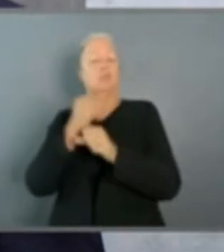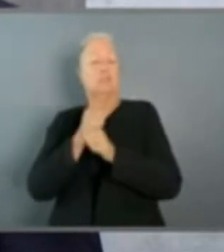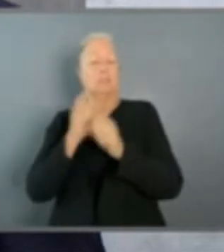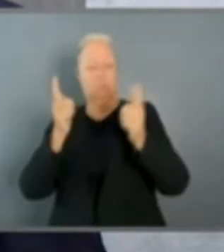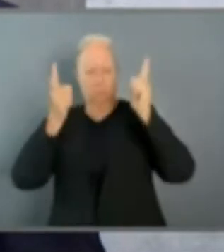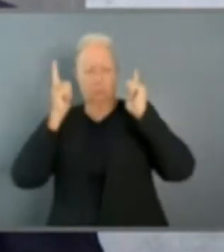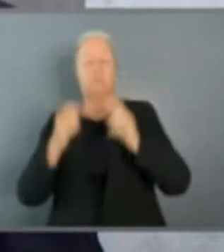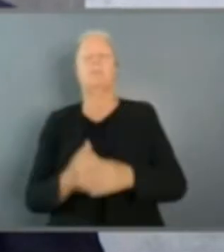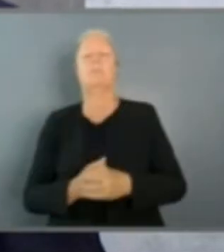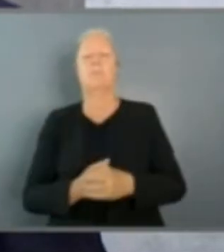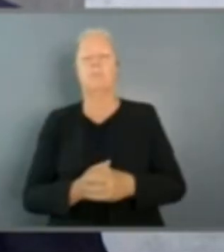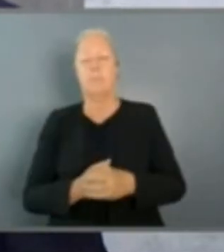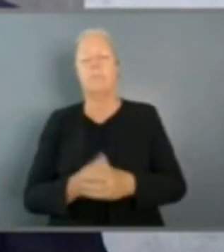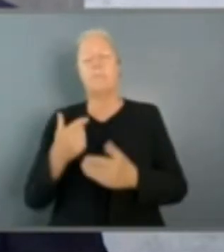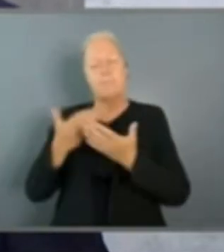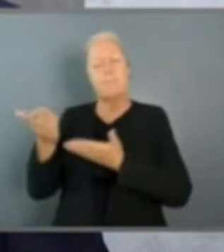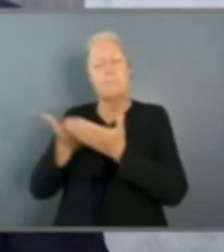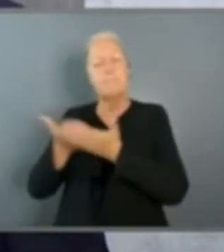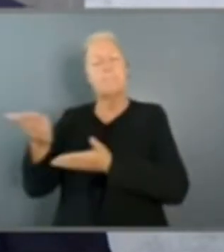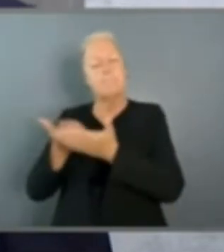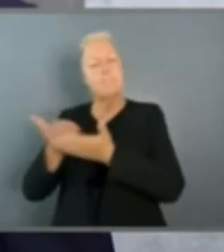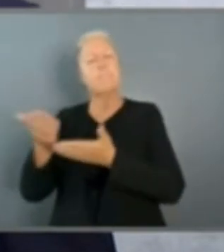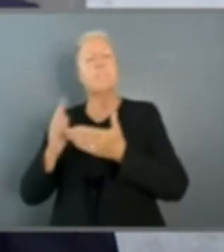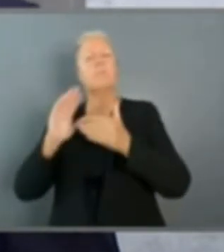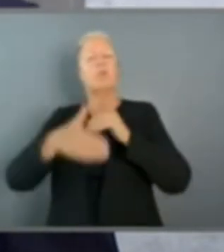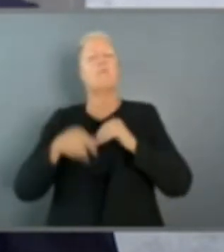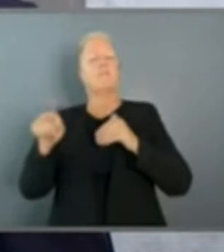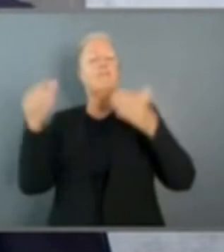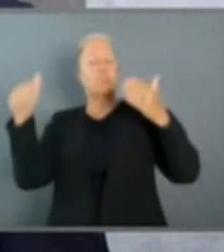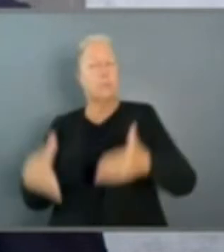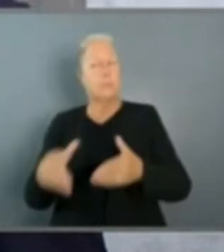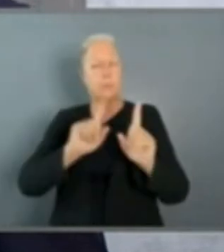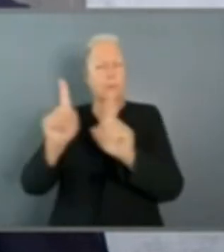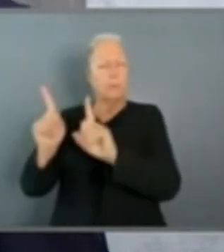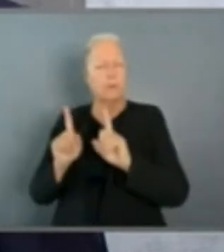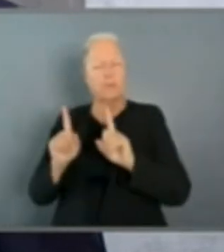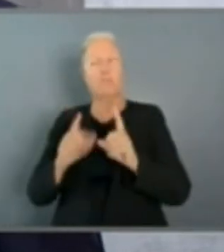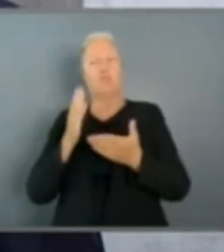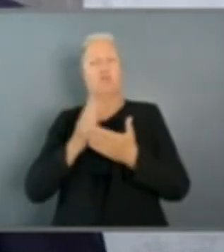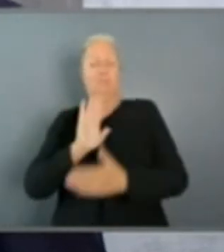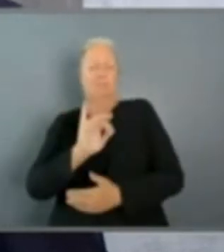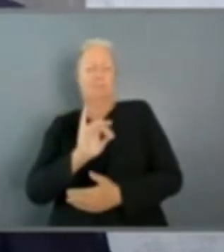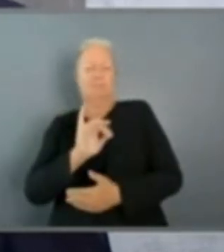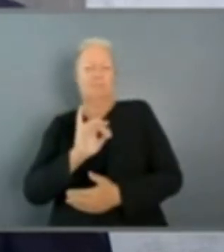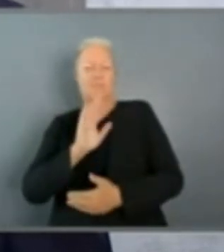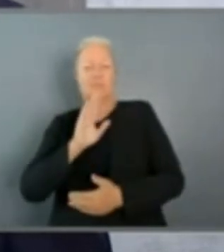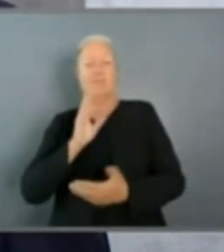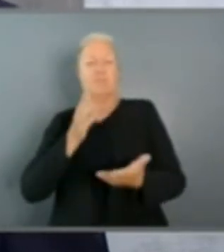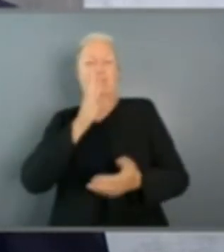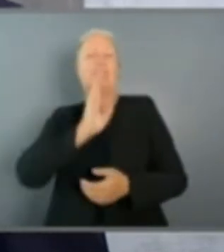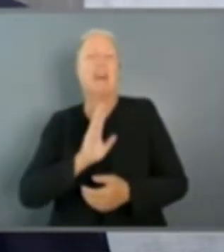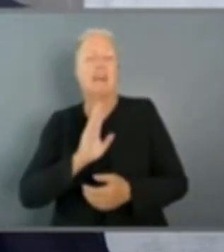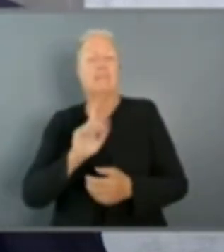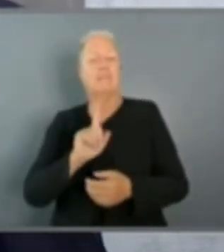the site. And so you can understand that this comes at a time of deep mourning and grief for the people of Papua New Guinea. But